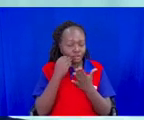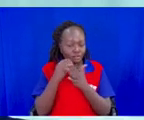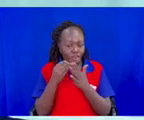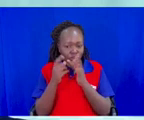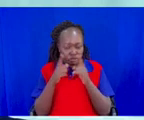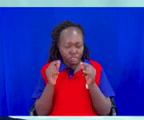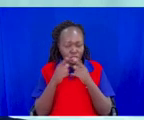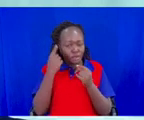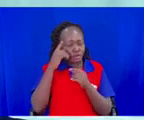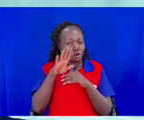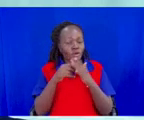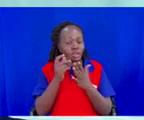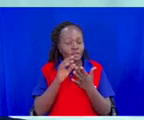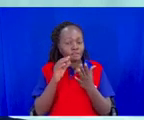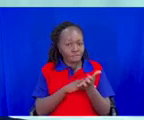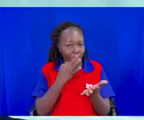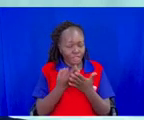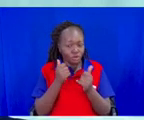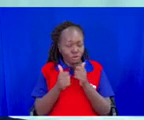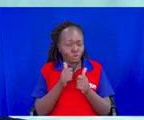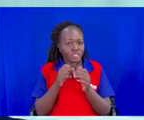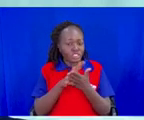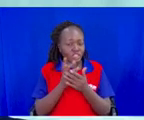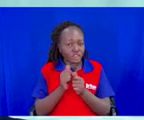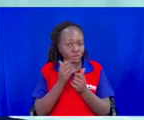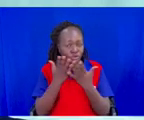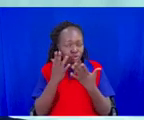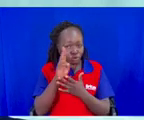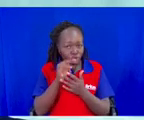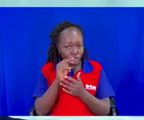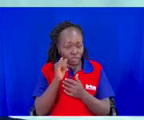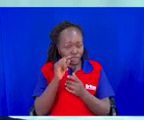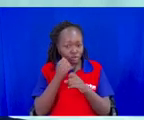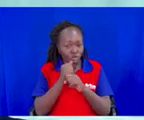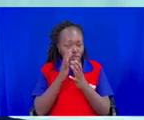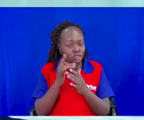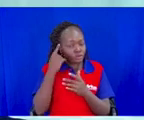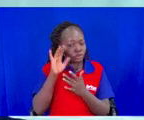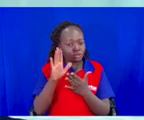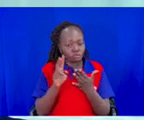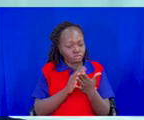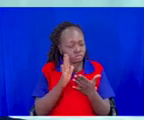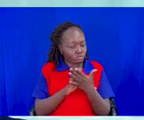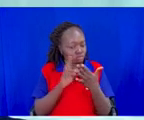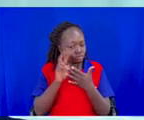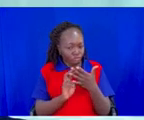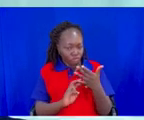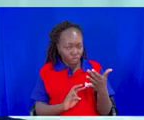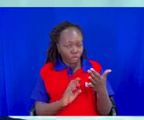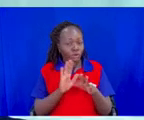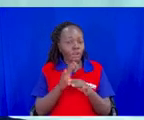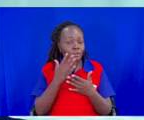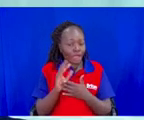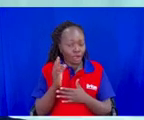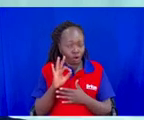statements for all the funds, which have been shared with you, unit holders, for your perusal. On behalf of the